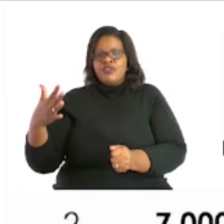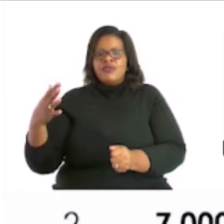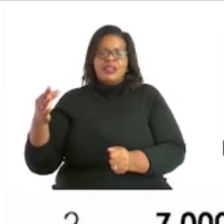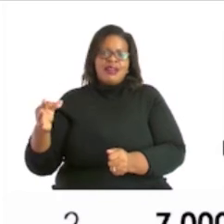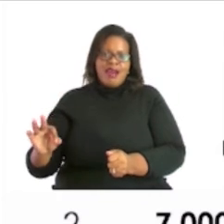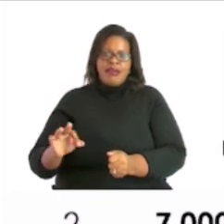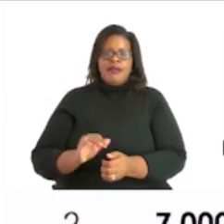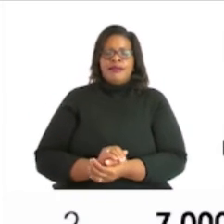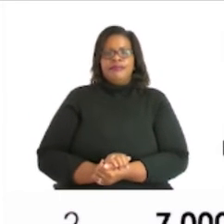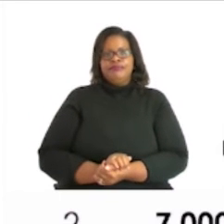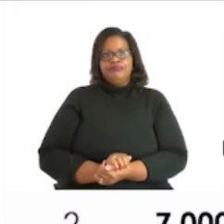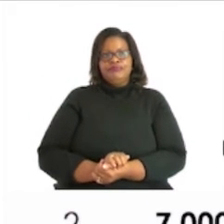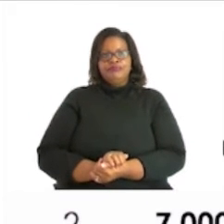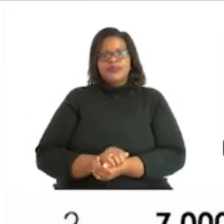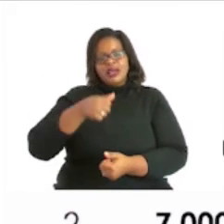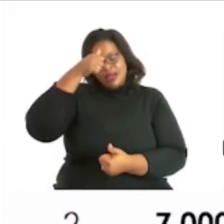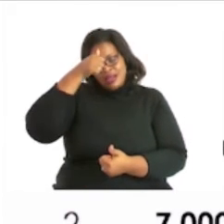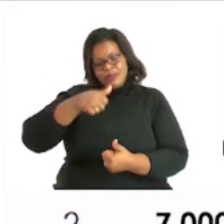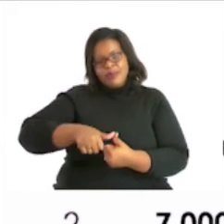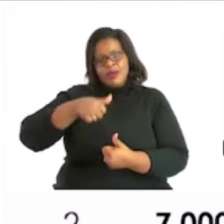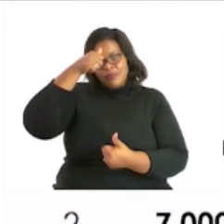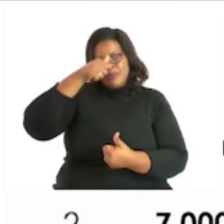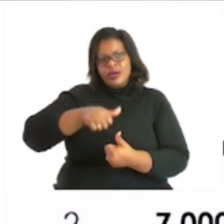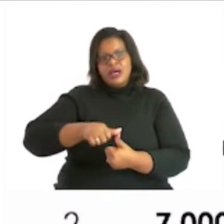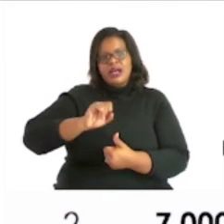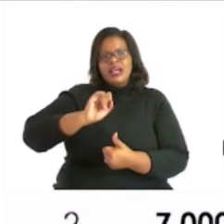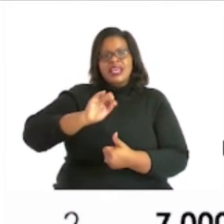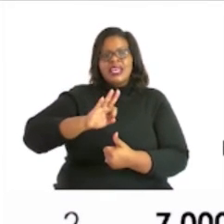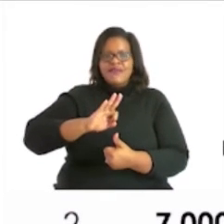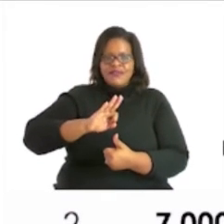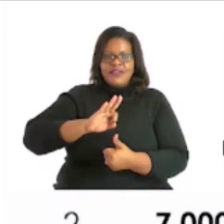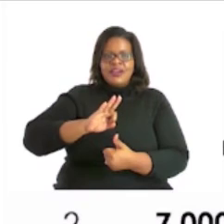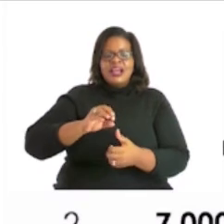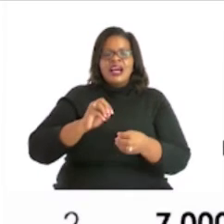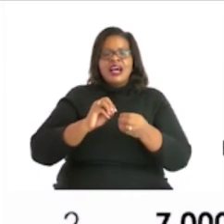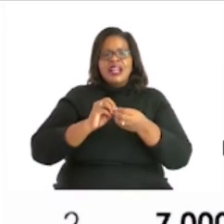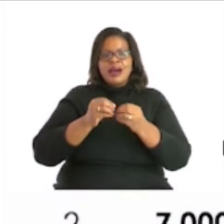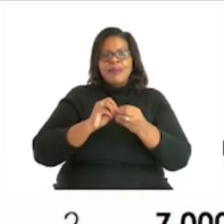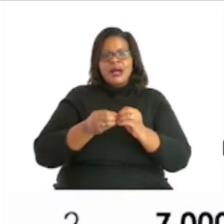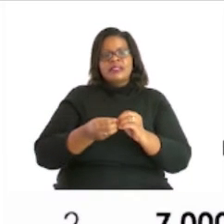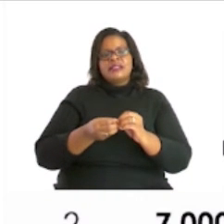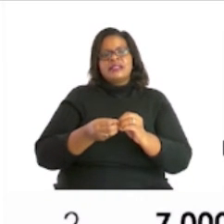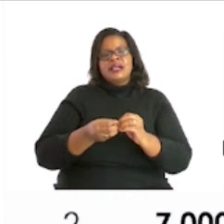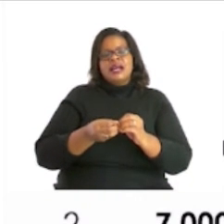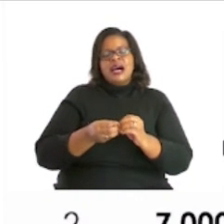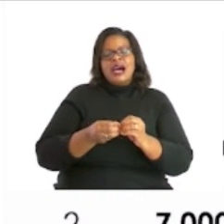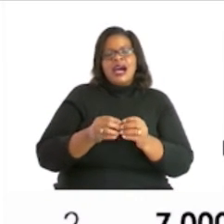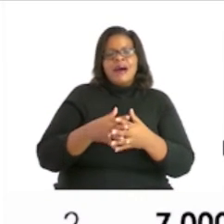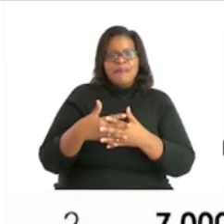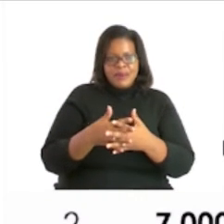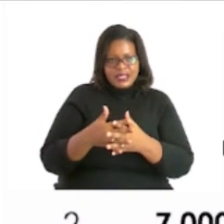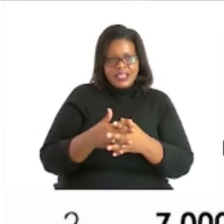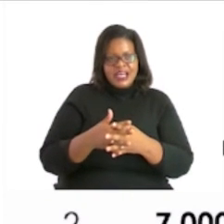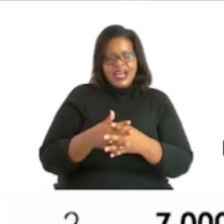61,259. So remember, even although they mixed it up, firstly, just arrange it from the